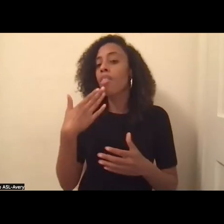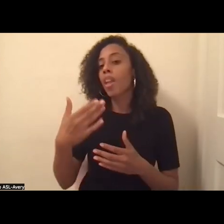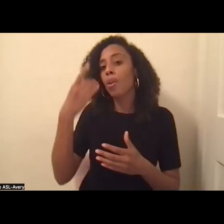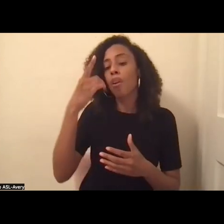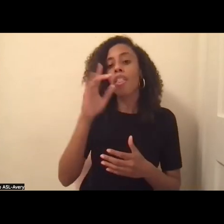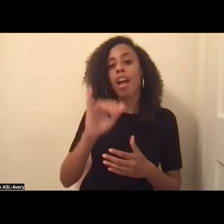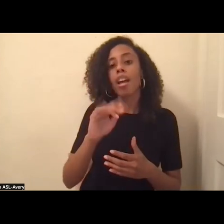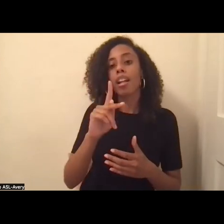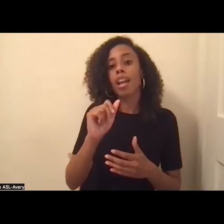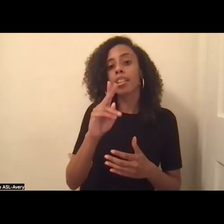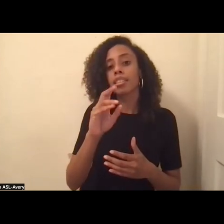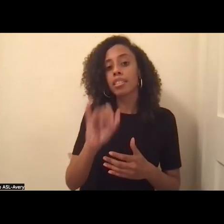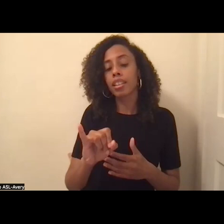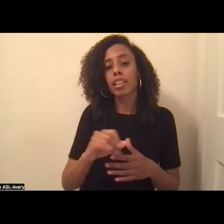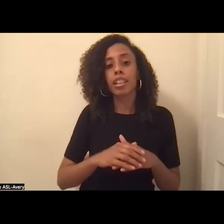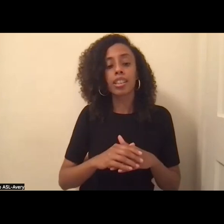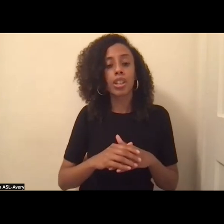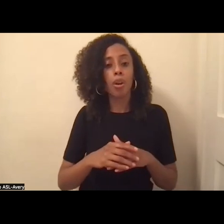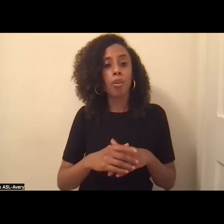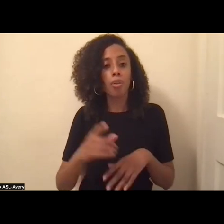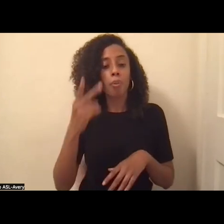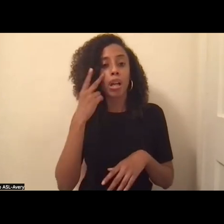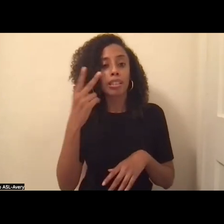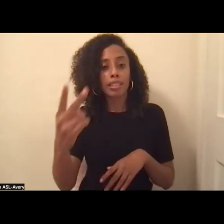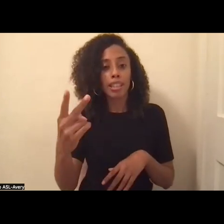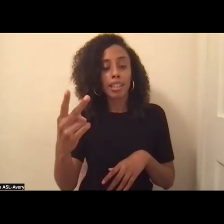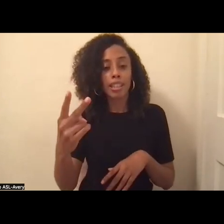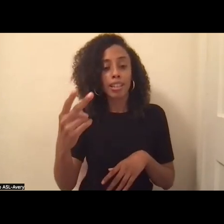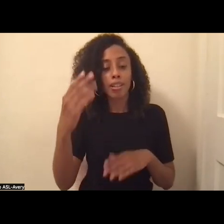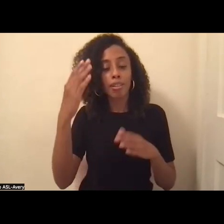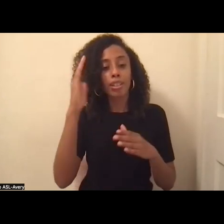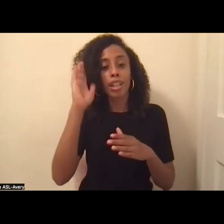Casey. All right. We'll see you, inshallah, next